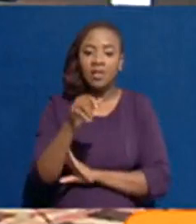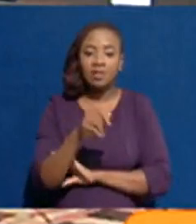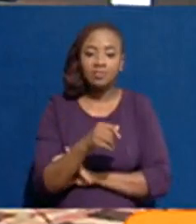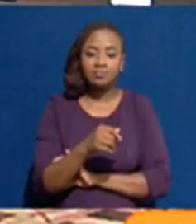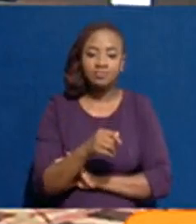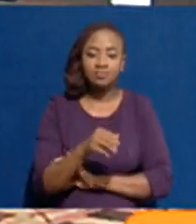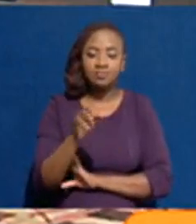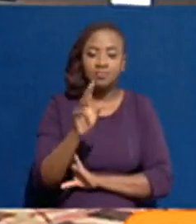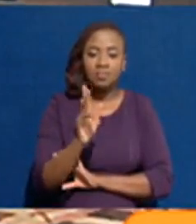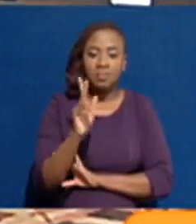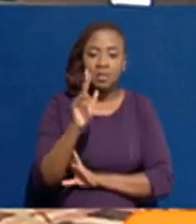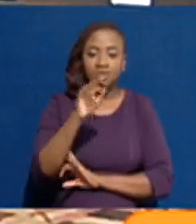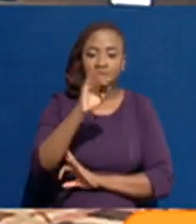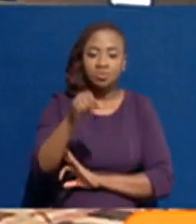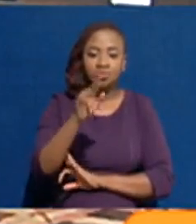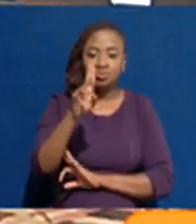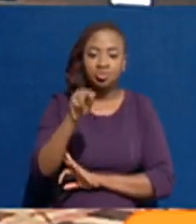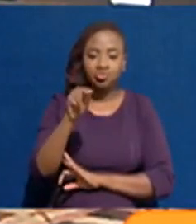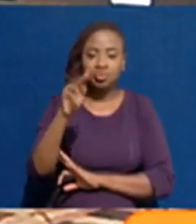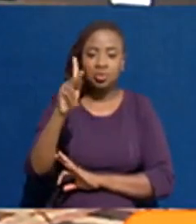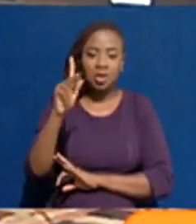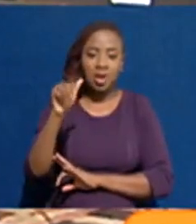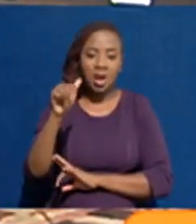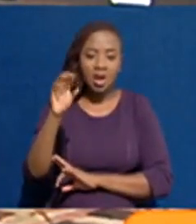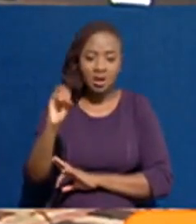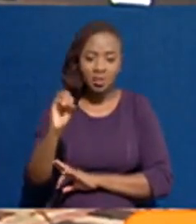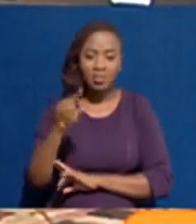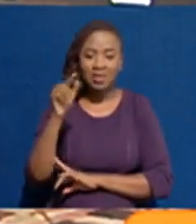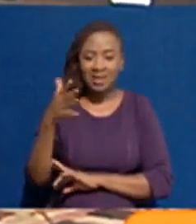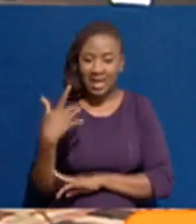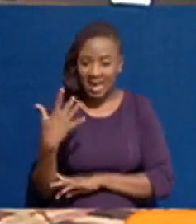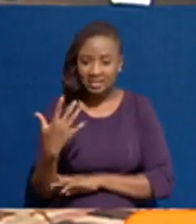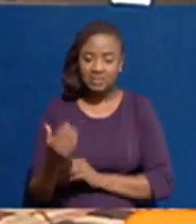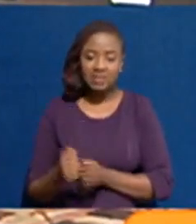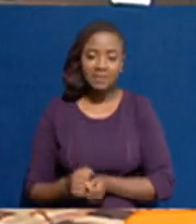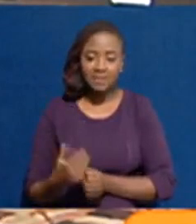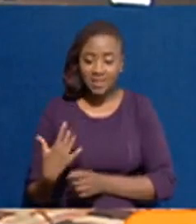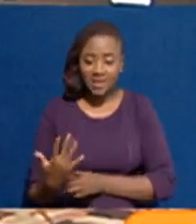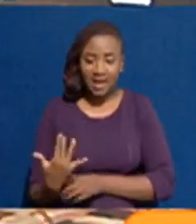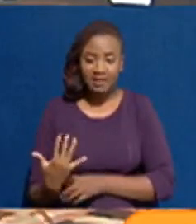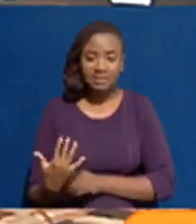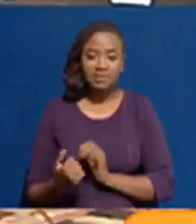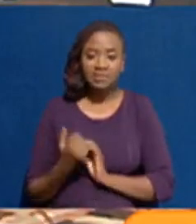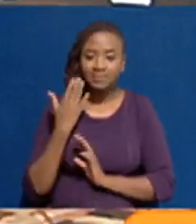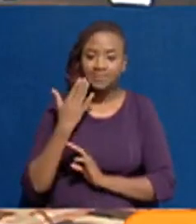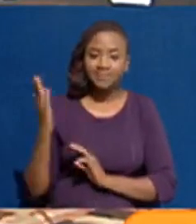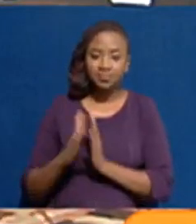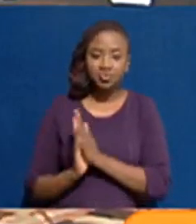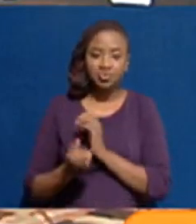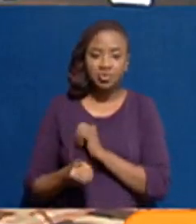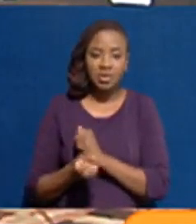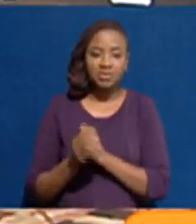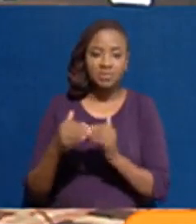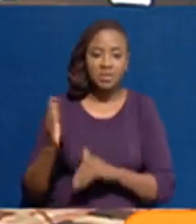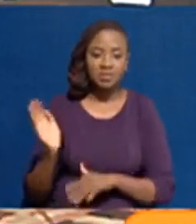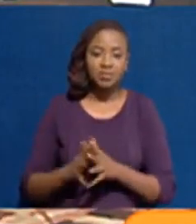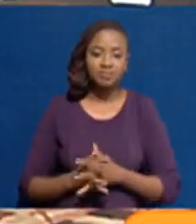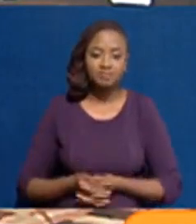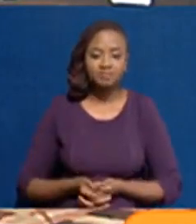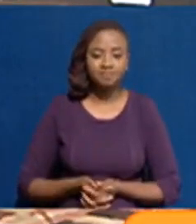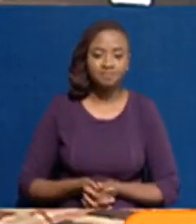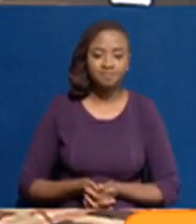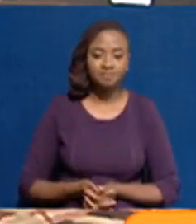Juncao grass, which has taken over Nakuru County by storm. We get more from our very own Dennis Etienne on this